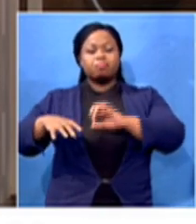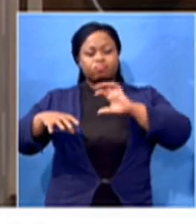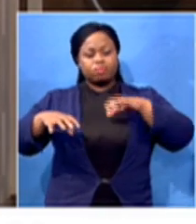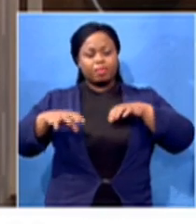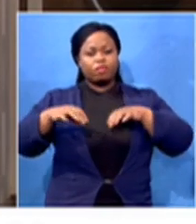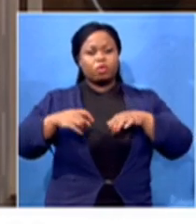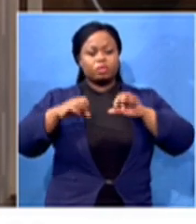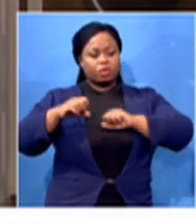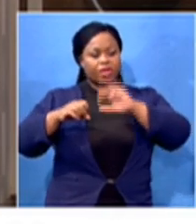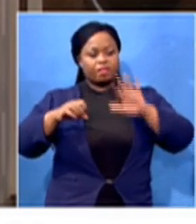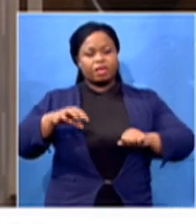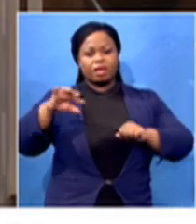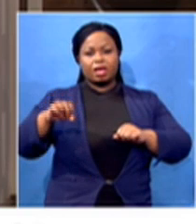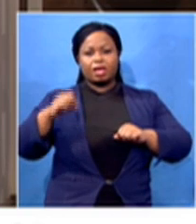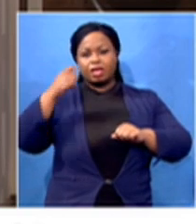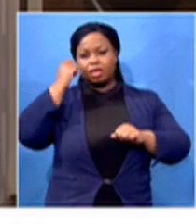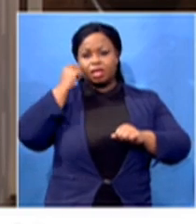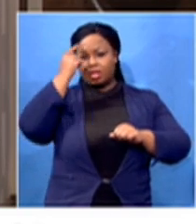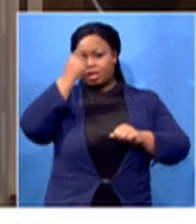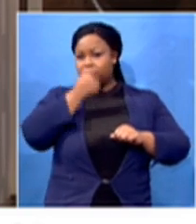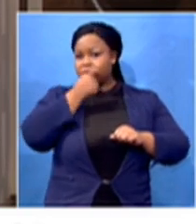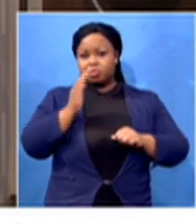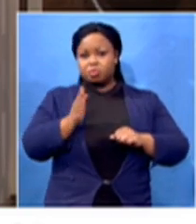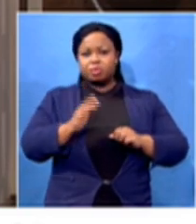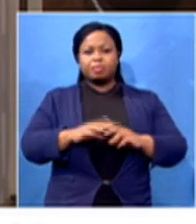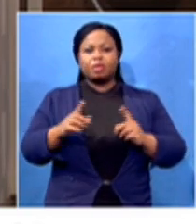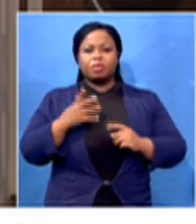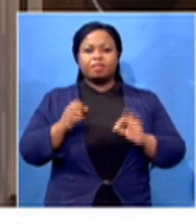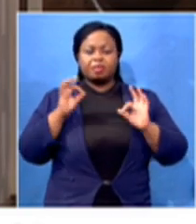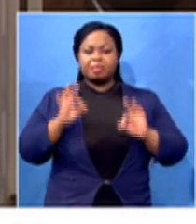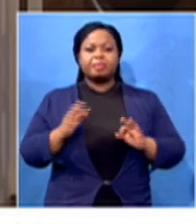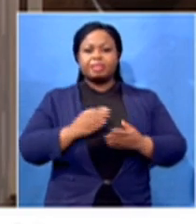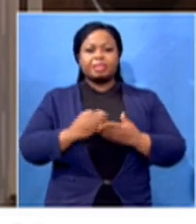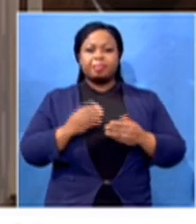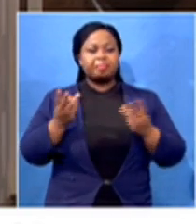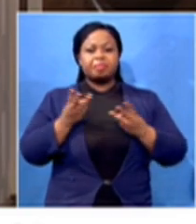people don't always recognize those, and so they cross